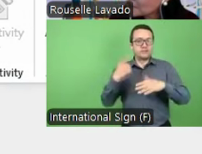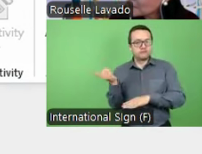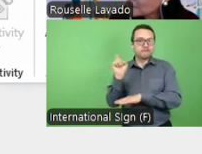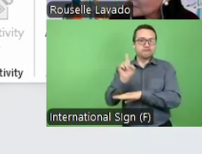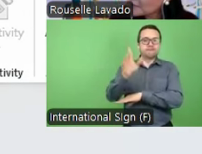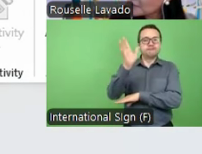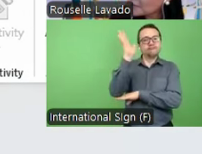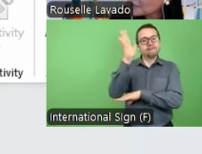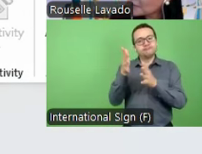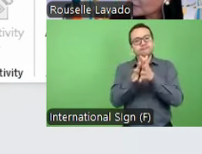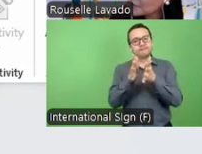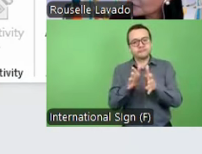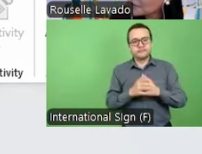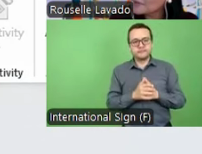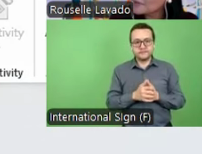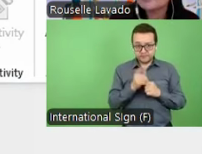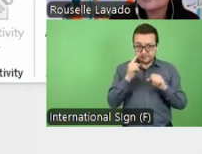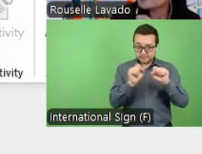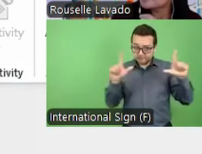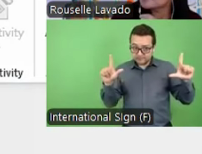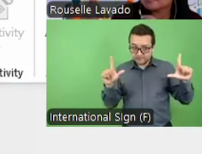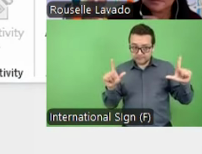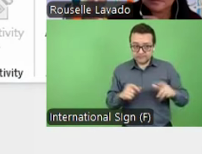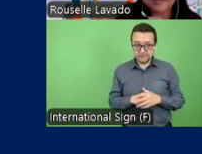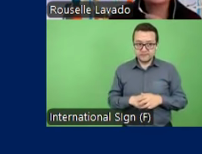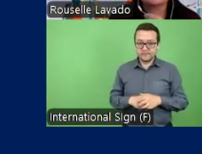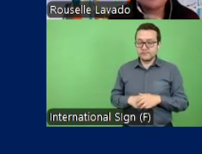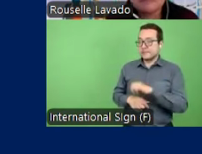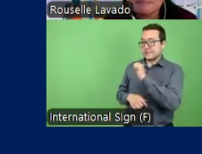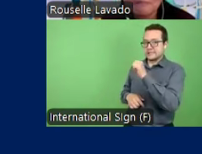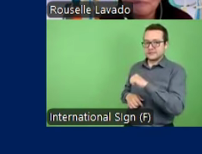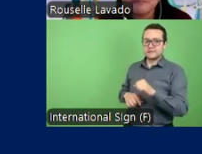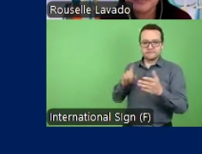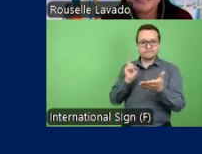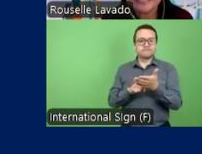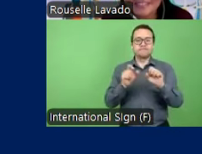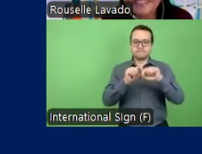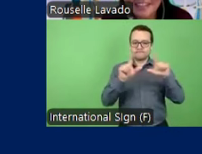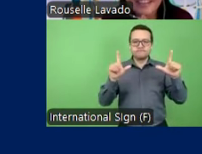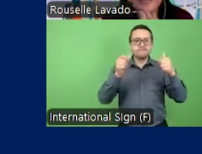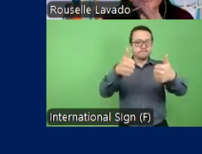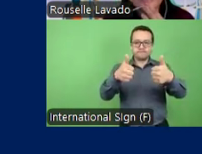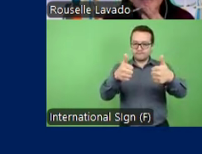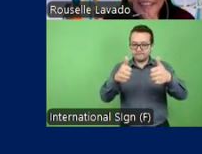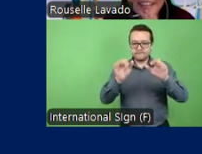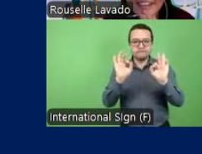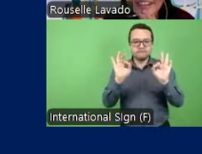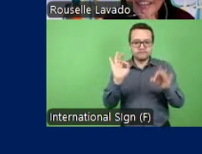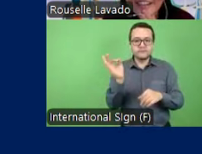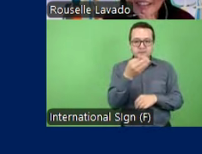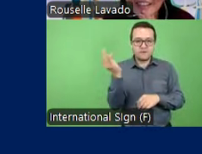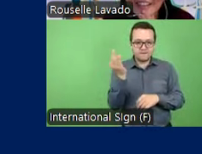you are sharing it, but if you could put it on screen mode, it'll be much better. That's correct.